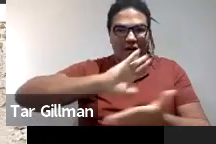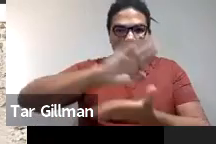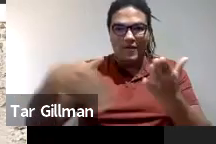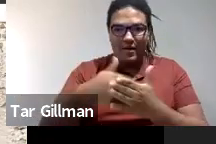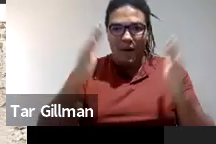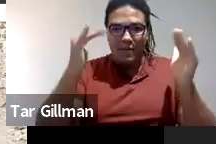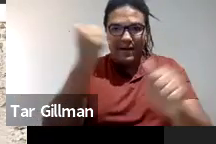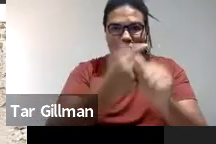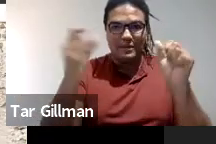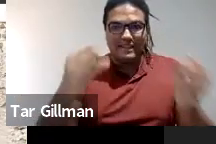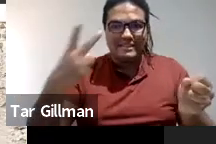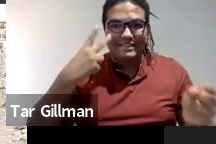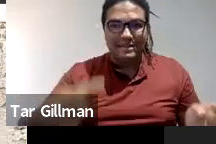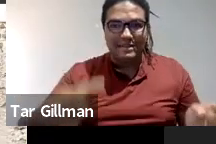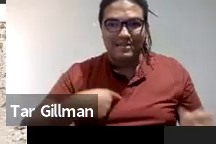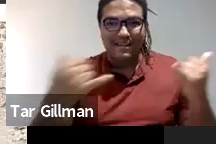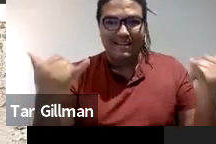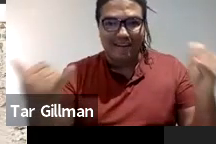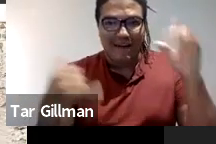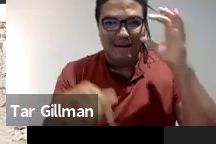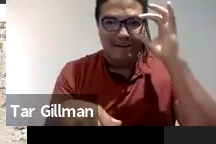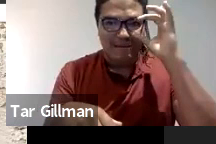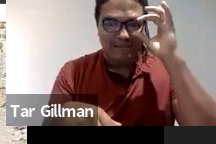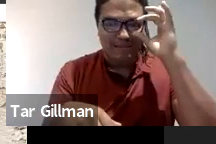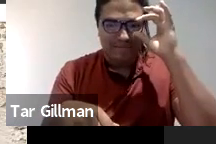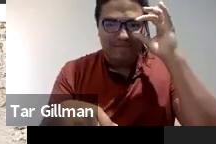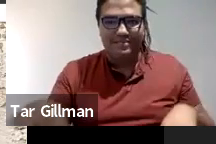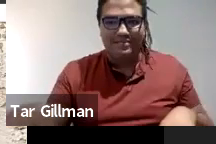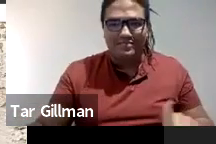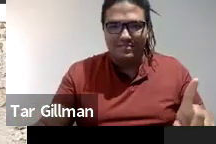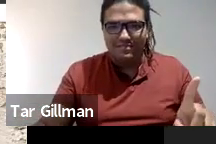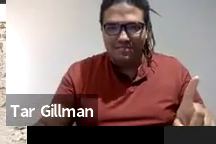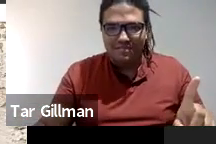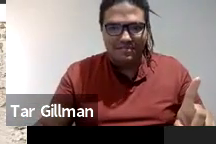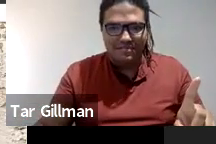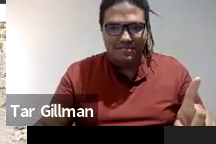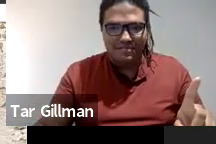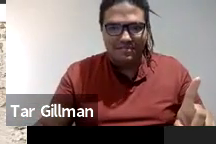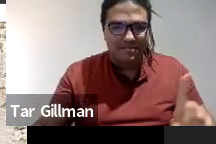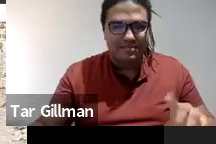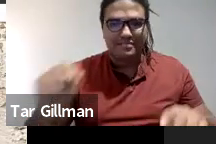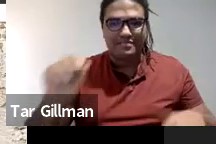Okay, I had something pop up. Well, hello, everybody. I hope everyone can see me clearly now.